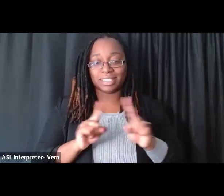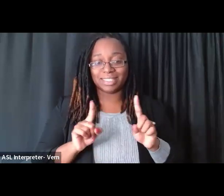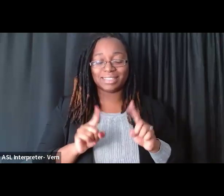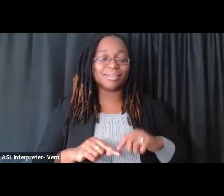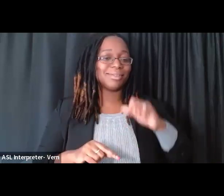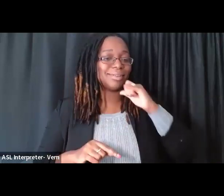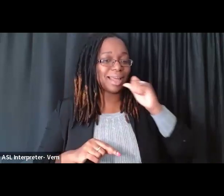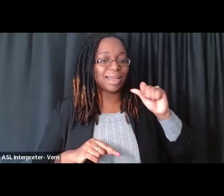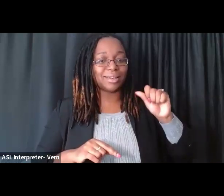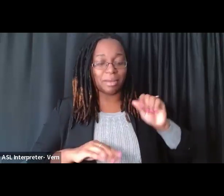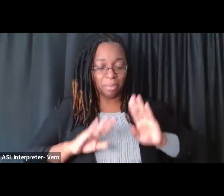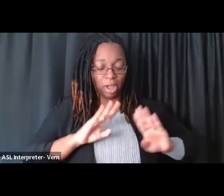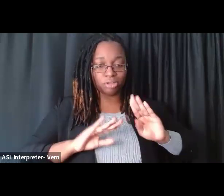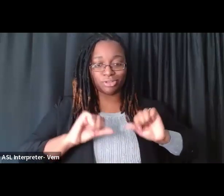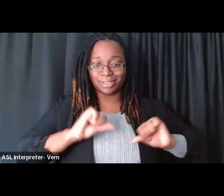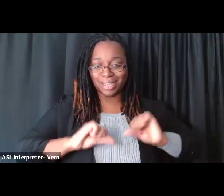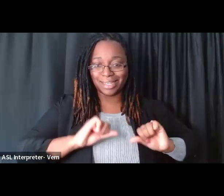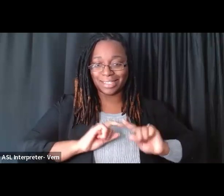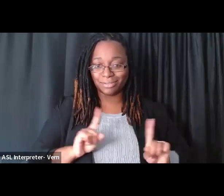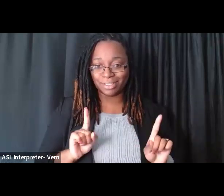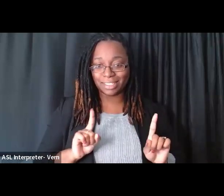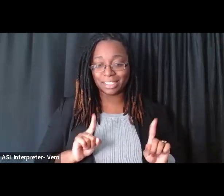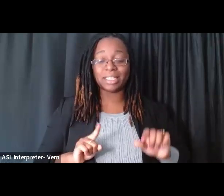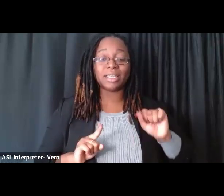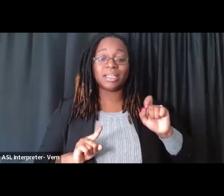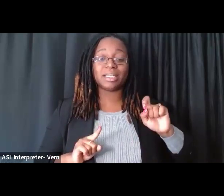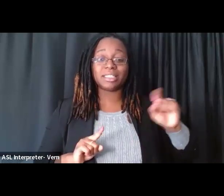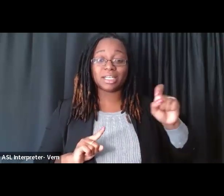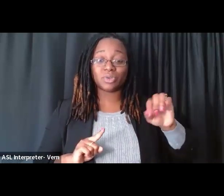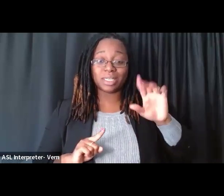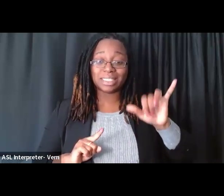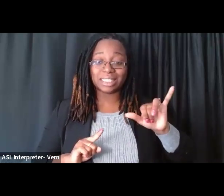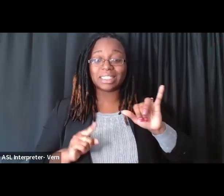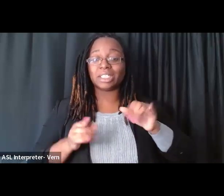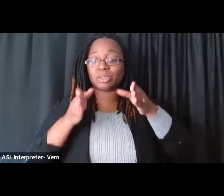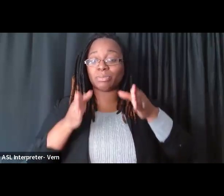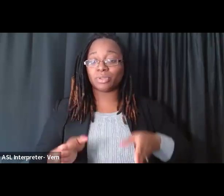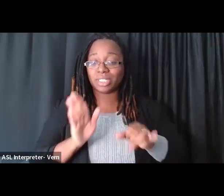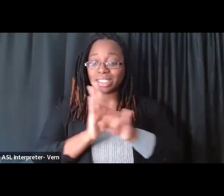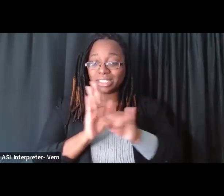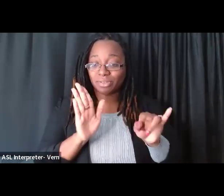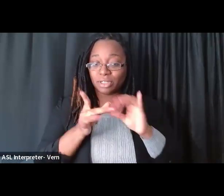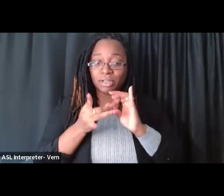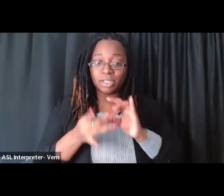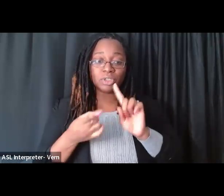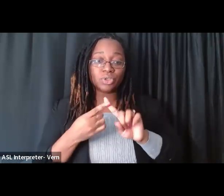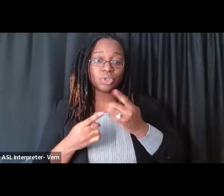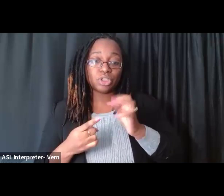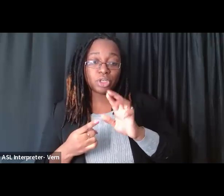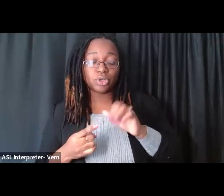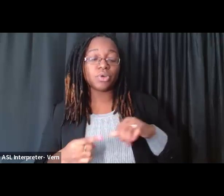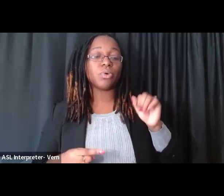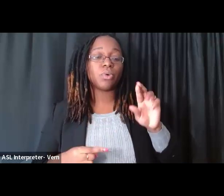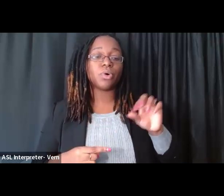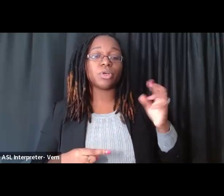in biology. Sexuality is a person's identity in relation to the gender or genders they are attracted to